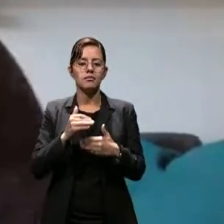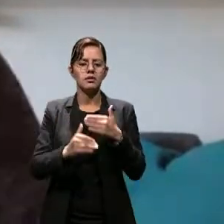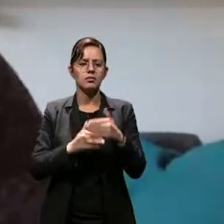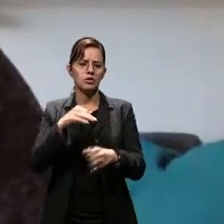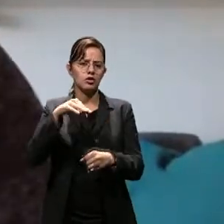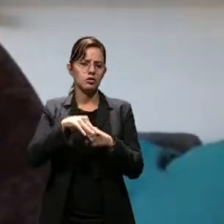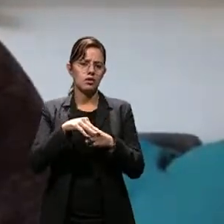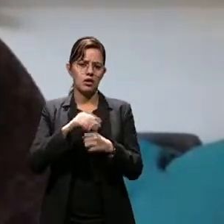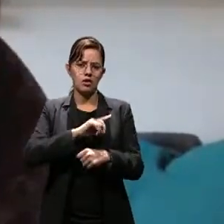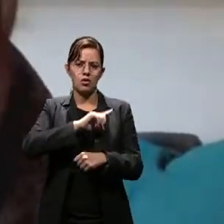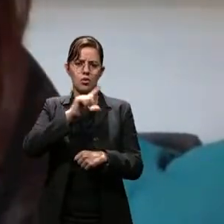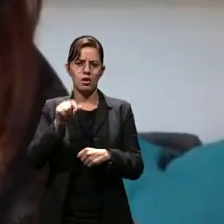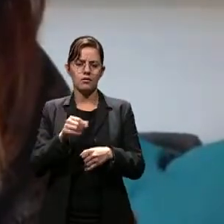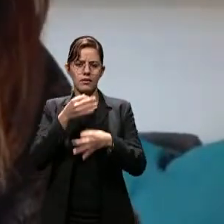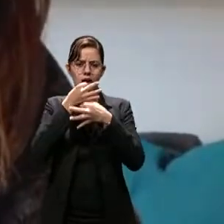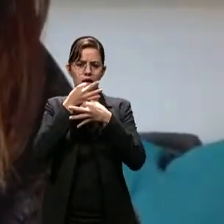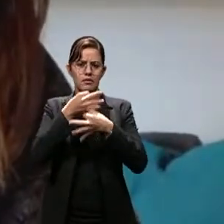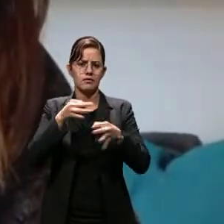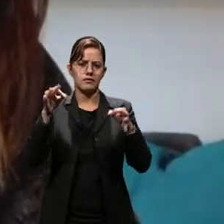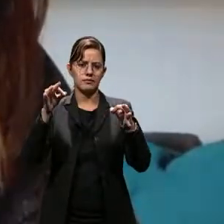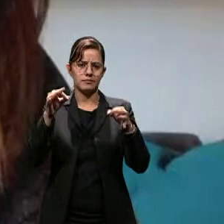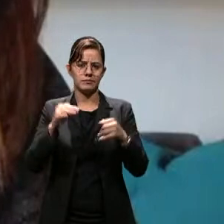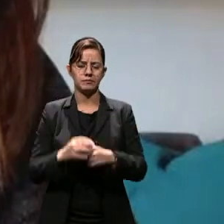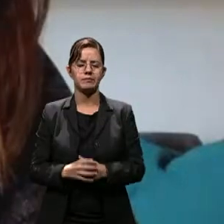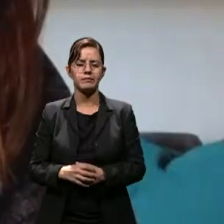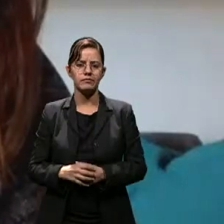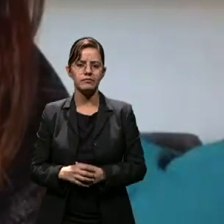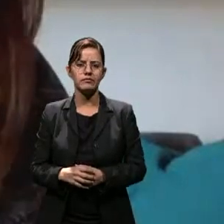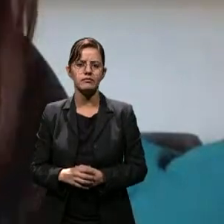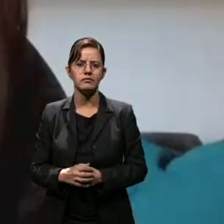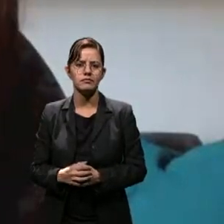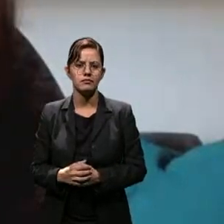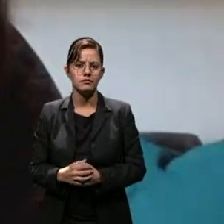electoral results end up being